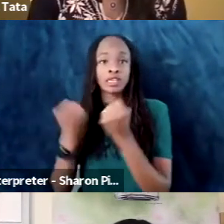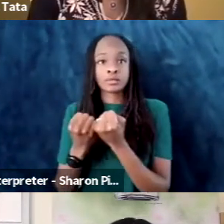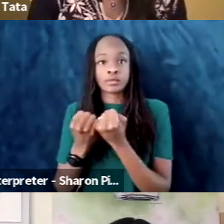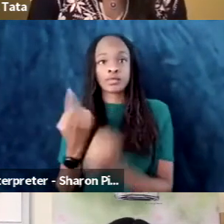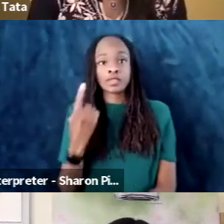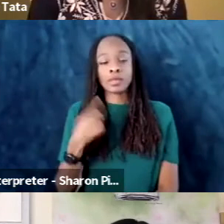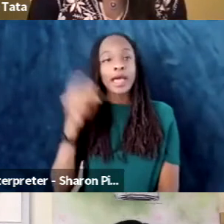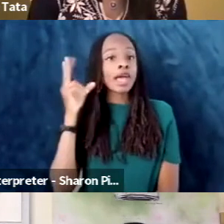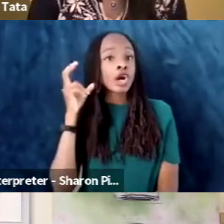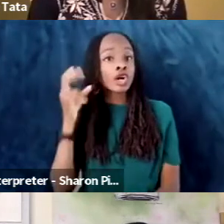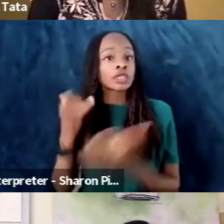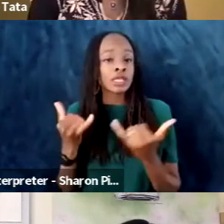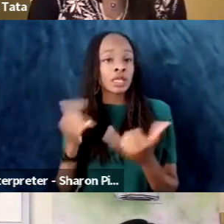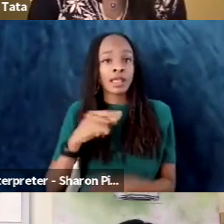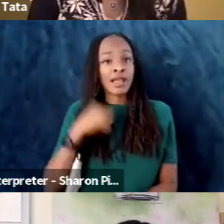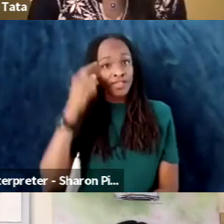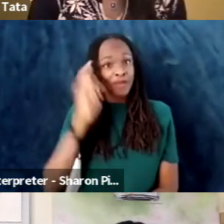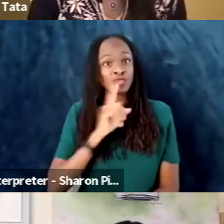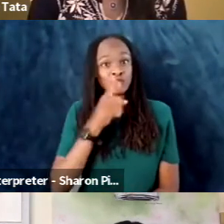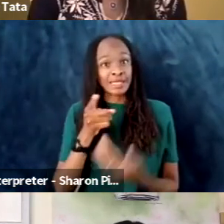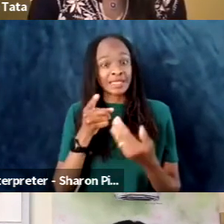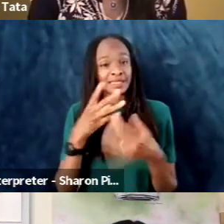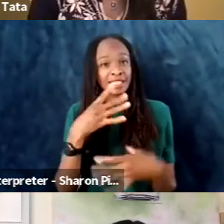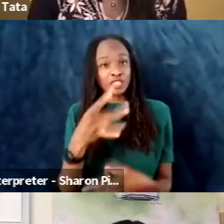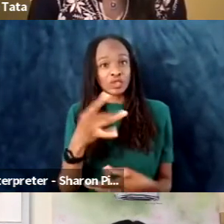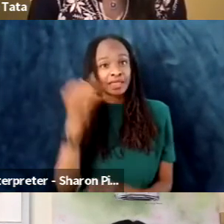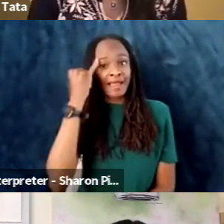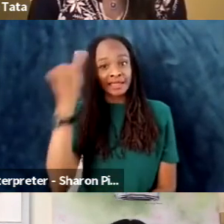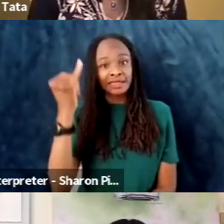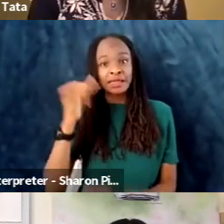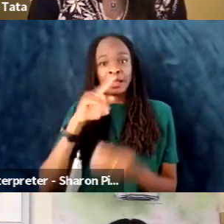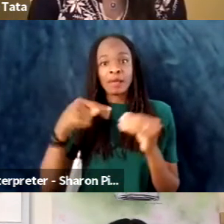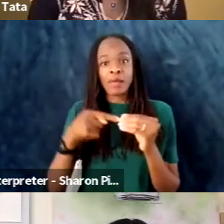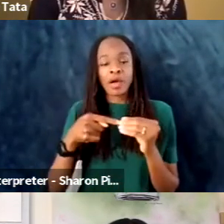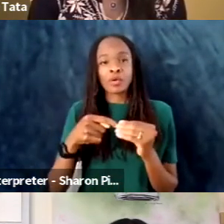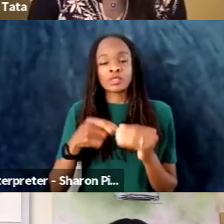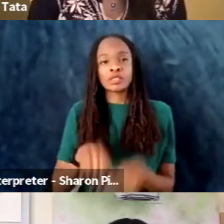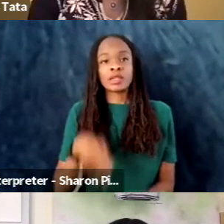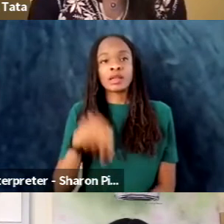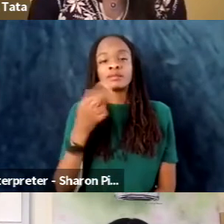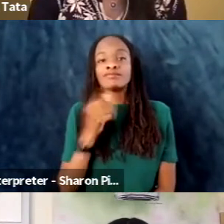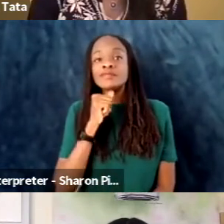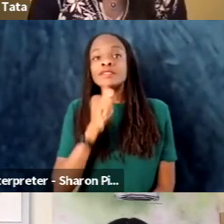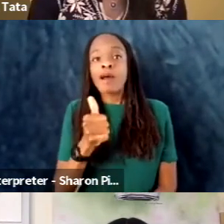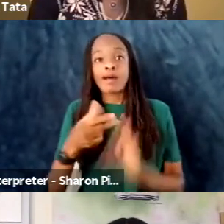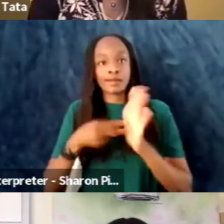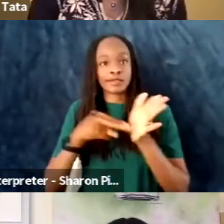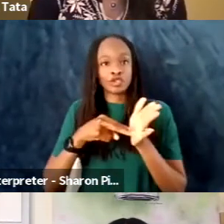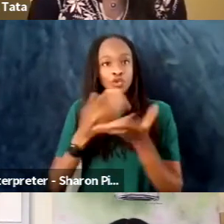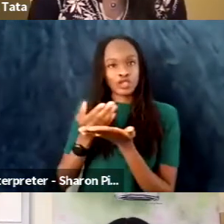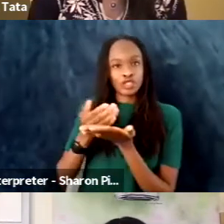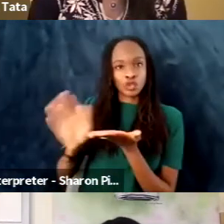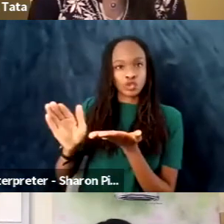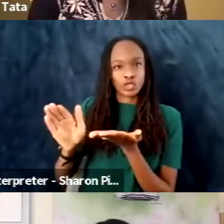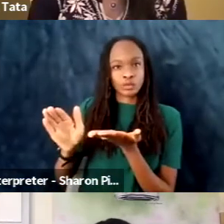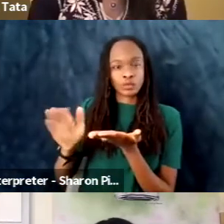that I heard today that I thought was really interesting is this idea of unintentional exclusion. And I would